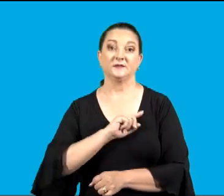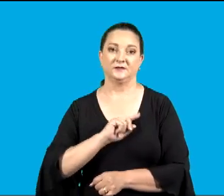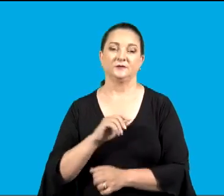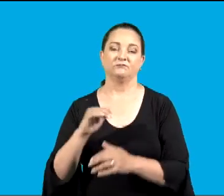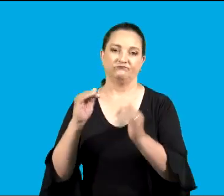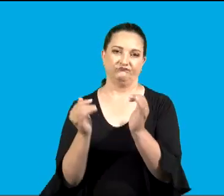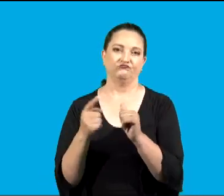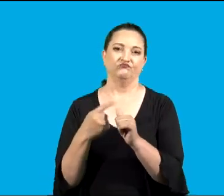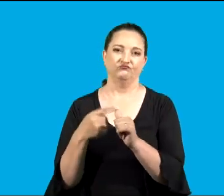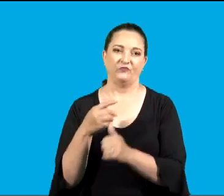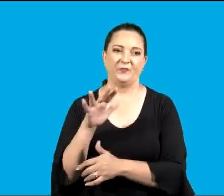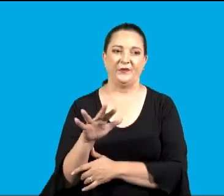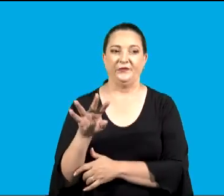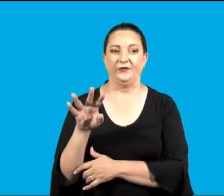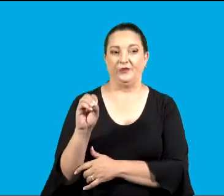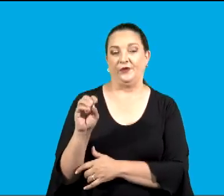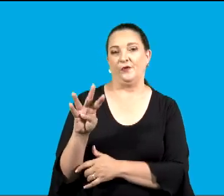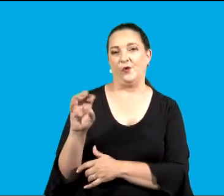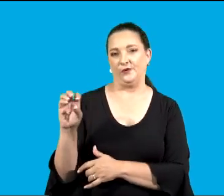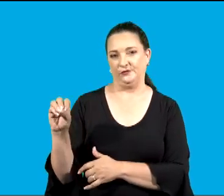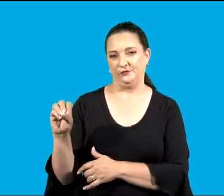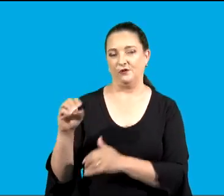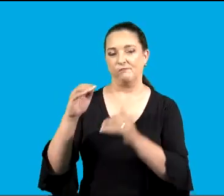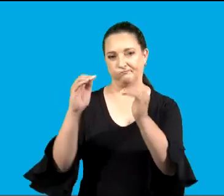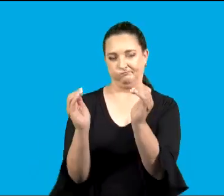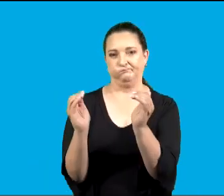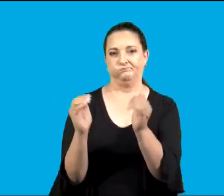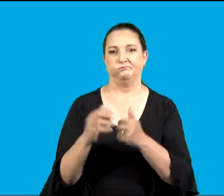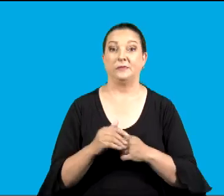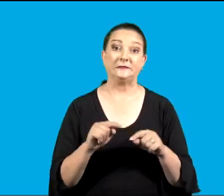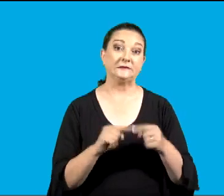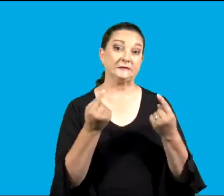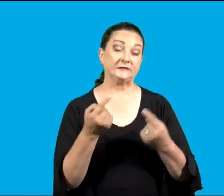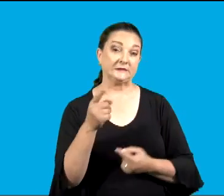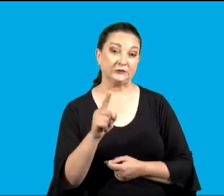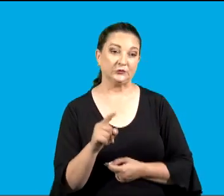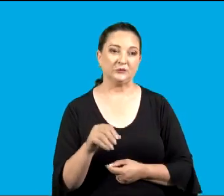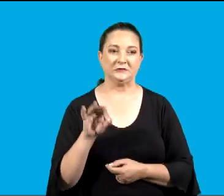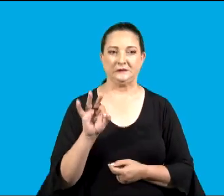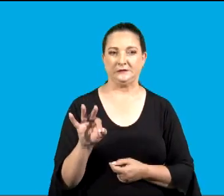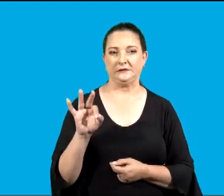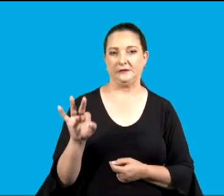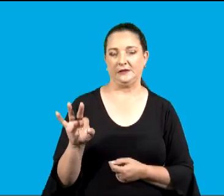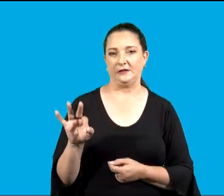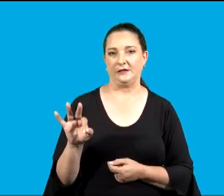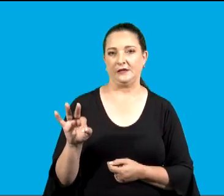50,400. And then I can close my bracket, and then I'll get the difference, which is